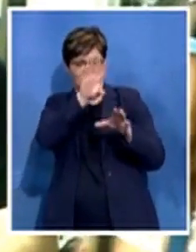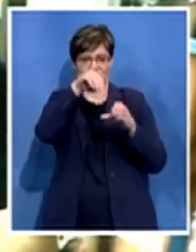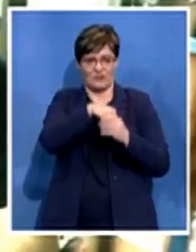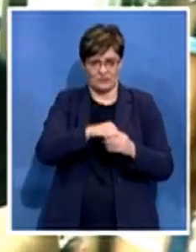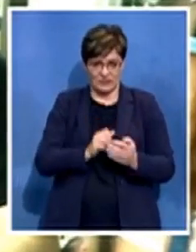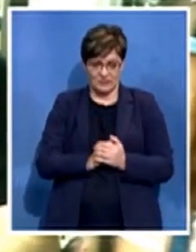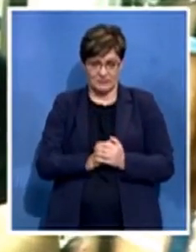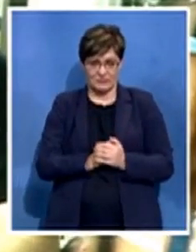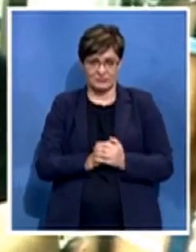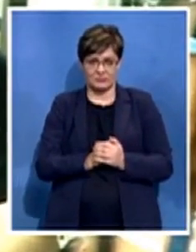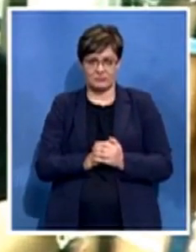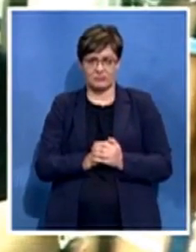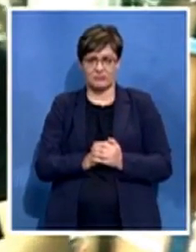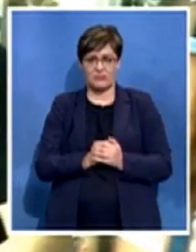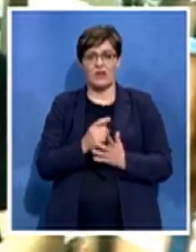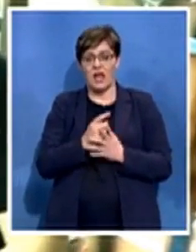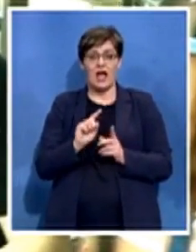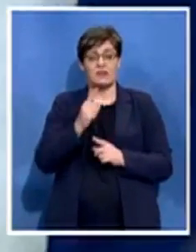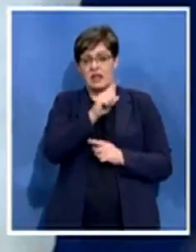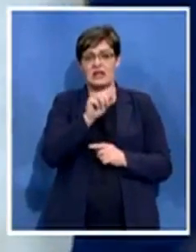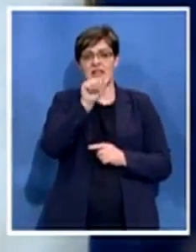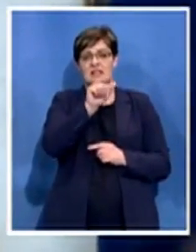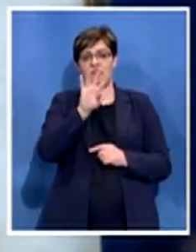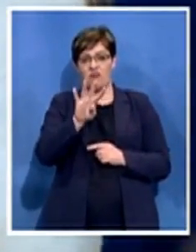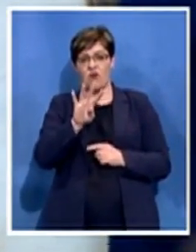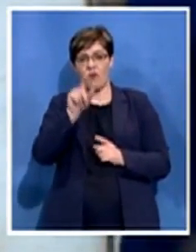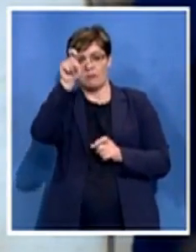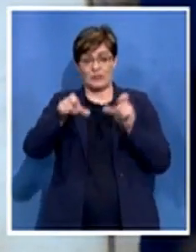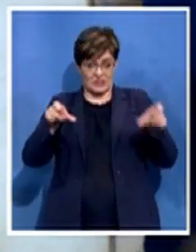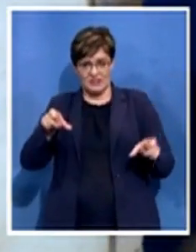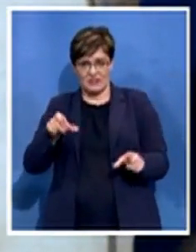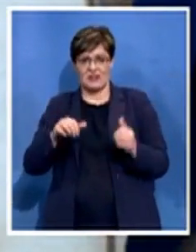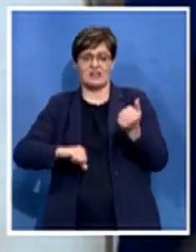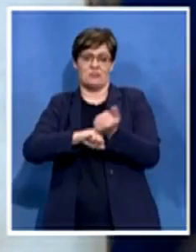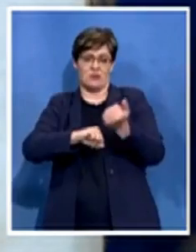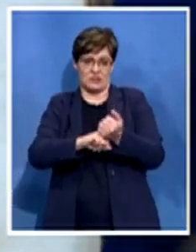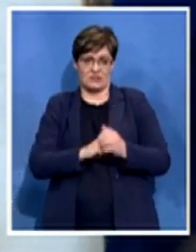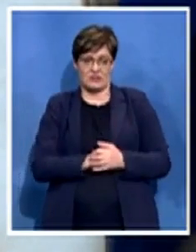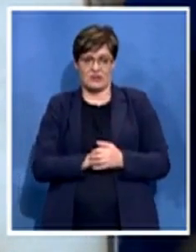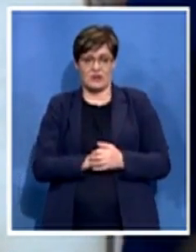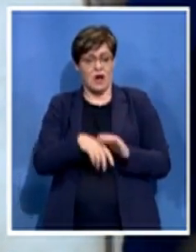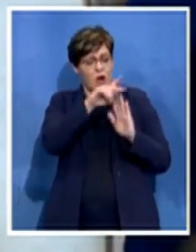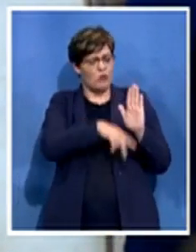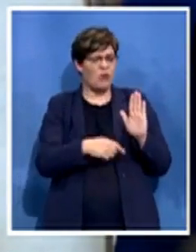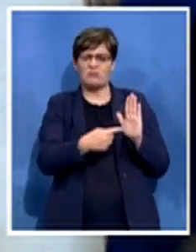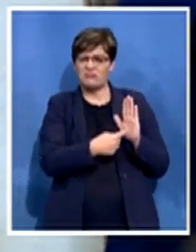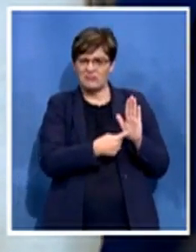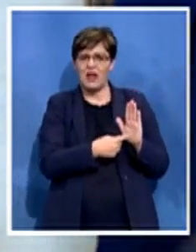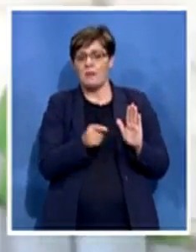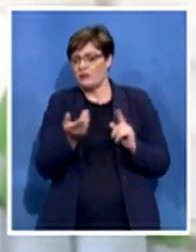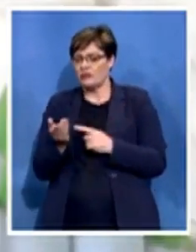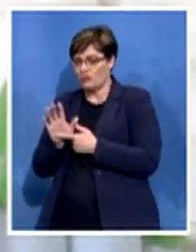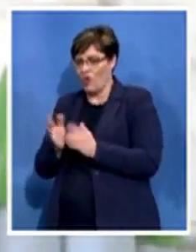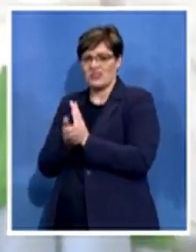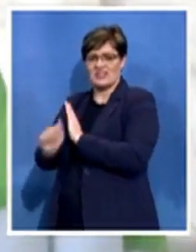Expedition 64 NASA astronauts. As part of the program, learners had to showcase their talents and design space